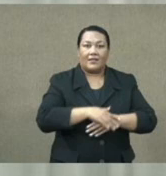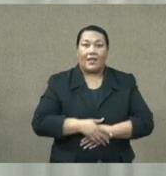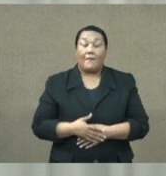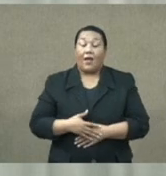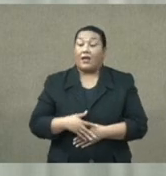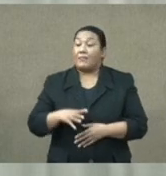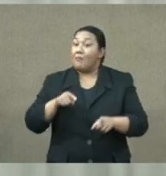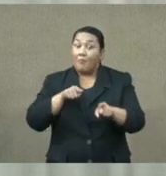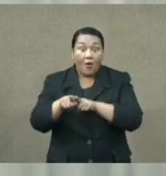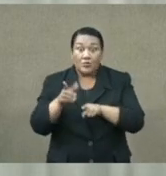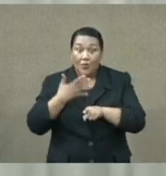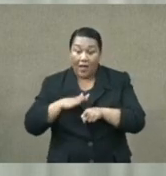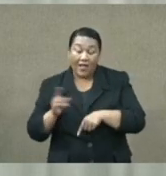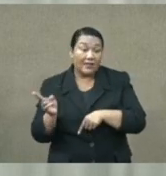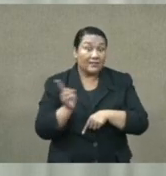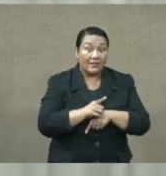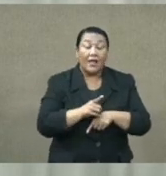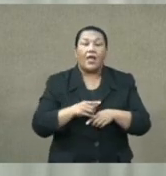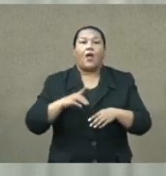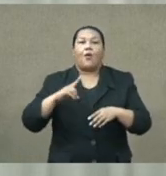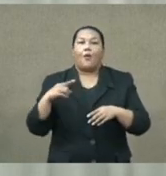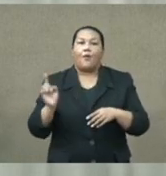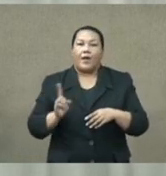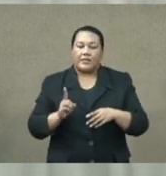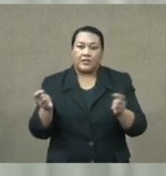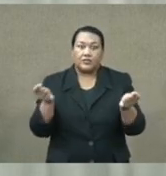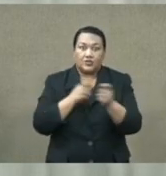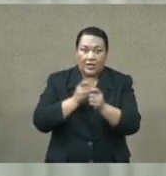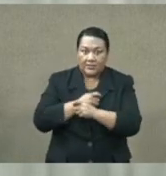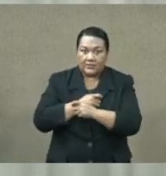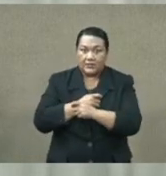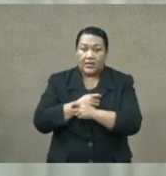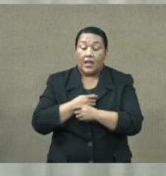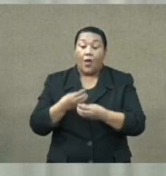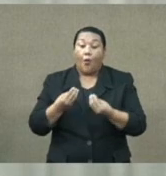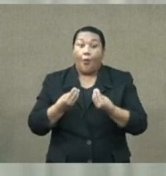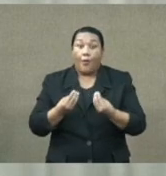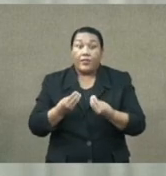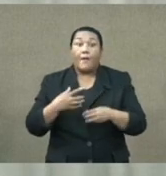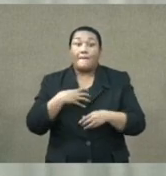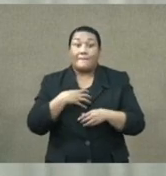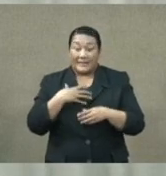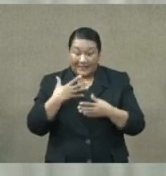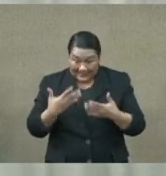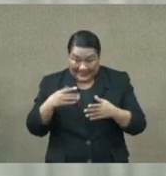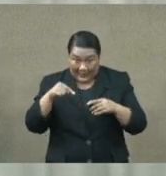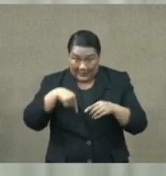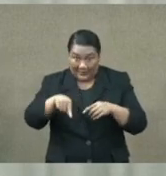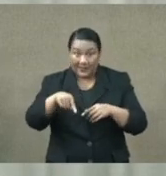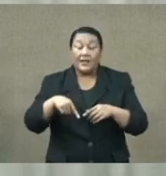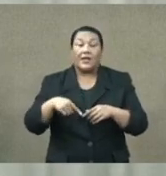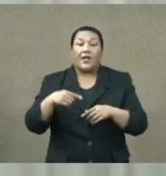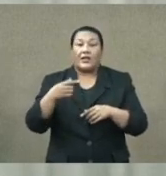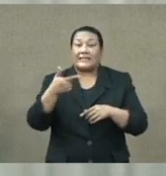Opposition parties in total registered 70,000 more votes than Fiji First. In